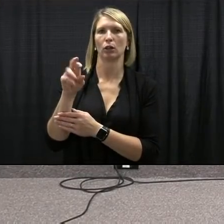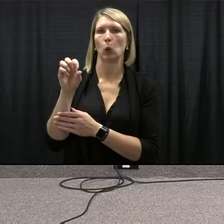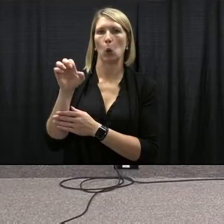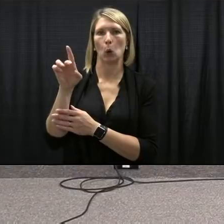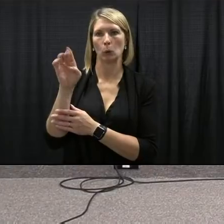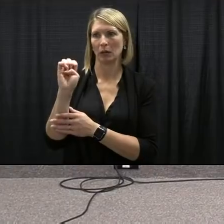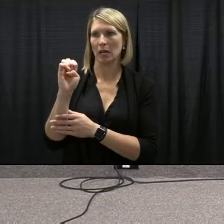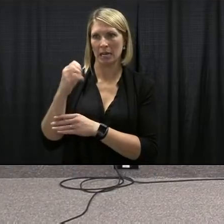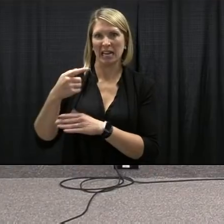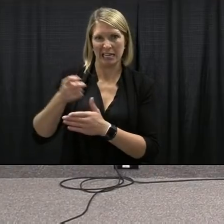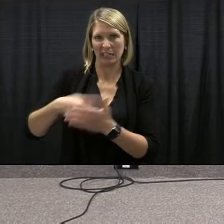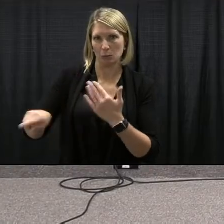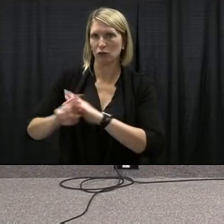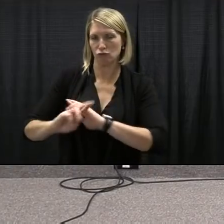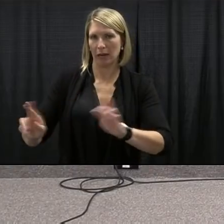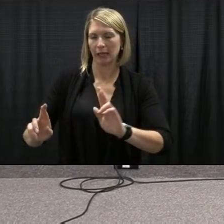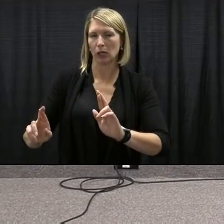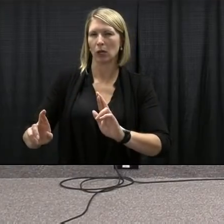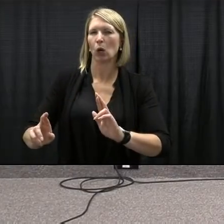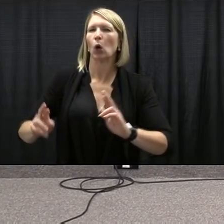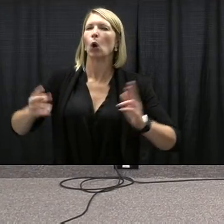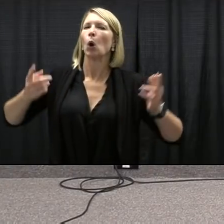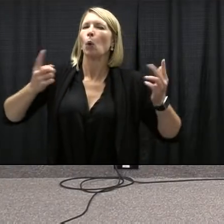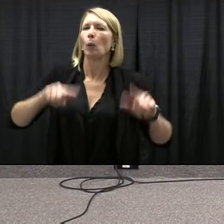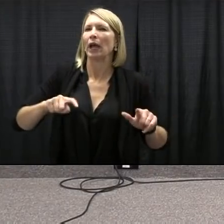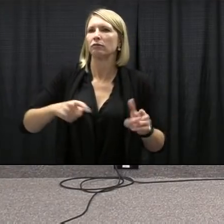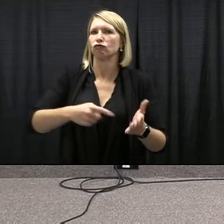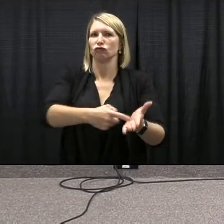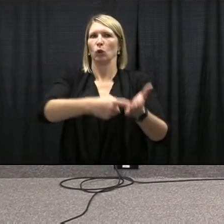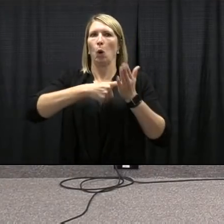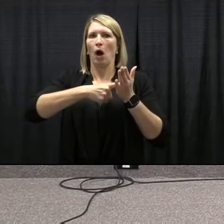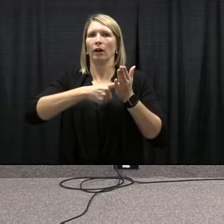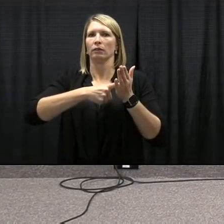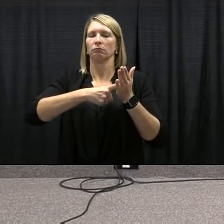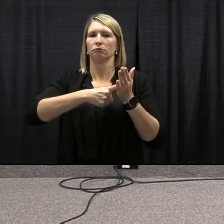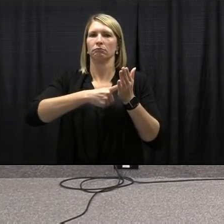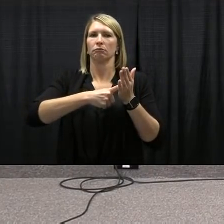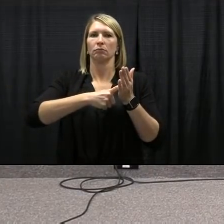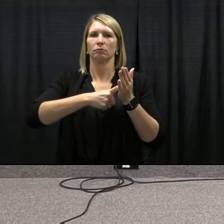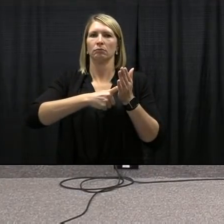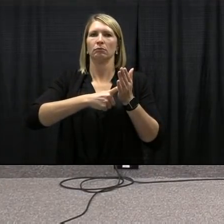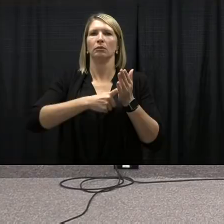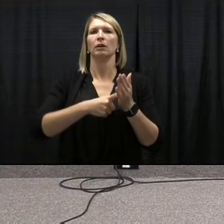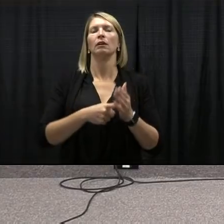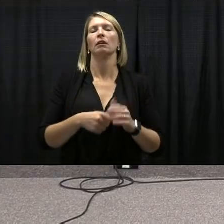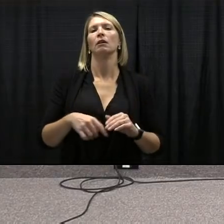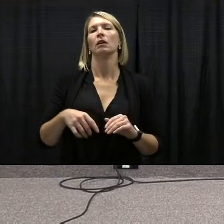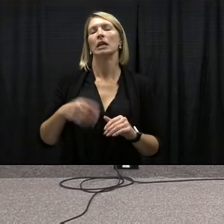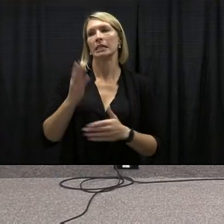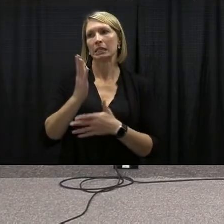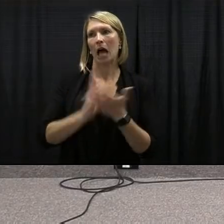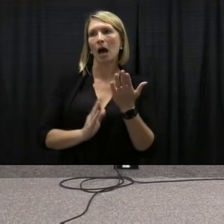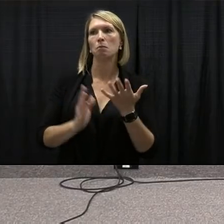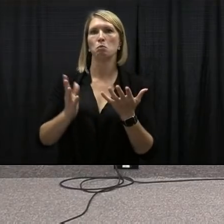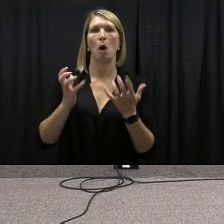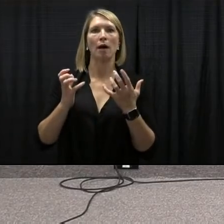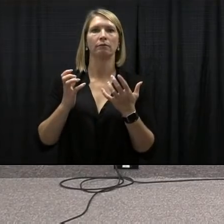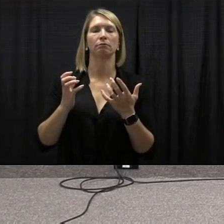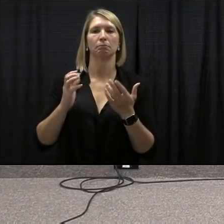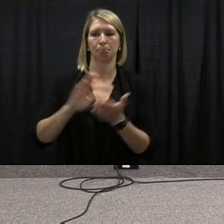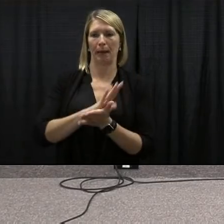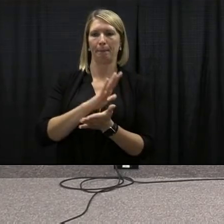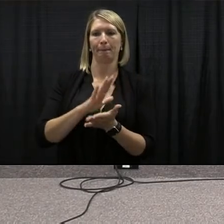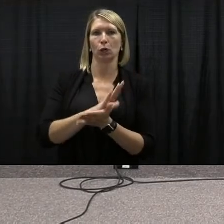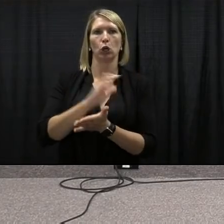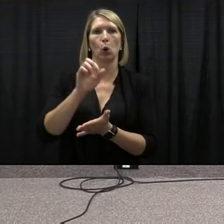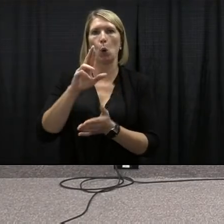point would they become mandatory? I'm thinking in terms of those who may be opting for a physical copy to be mailed to them. Will they